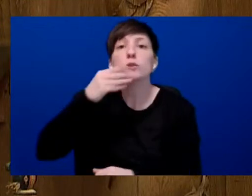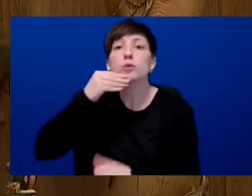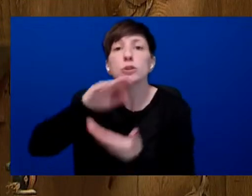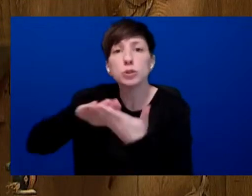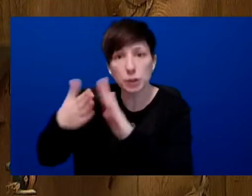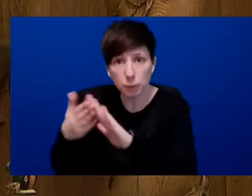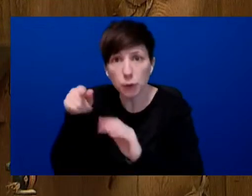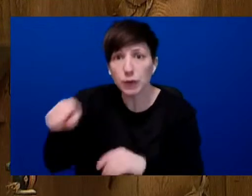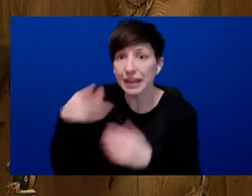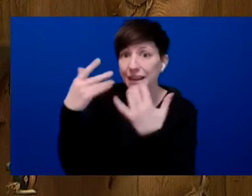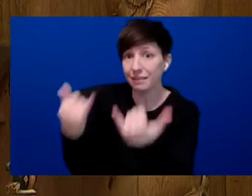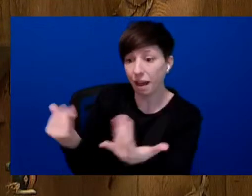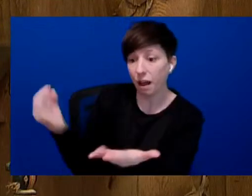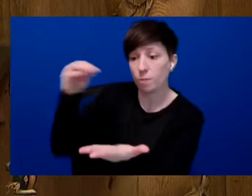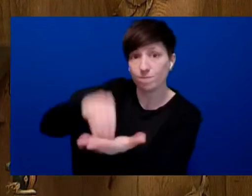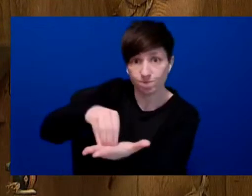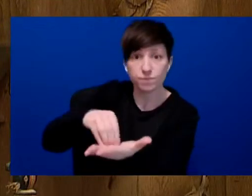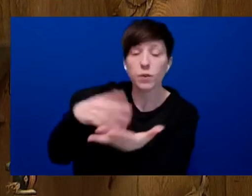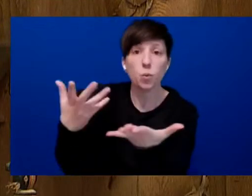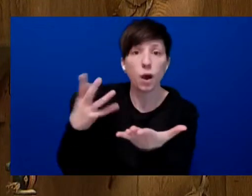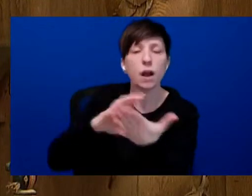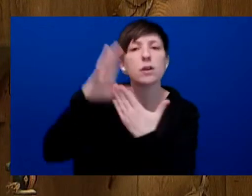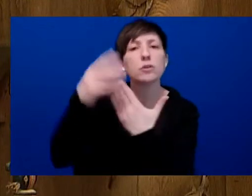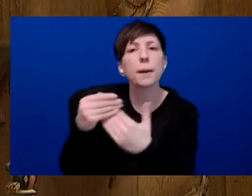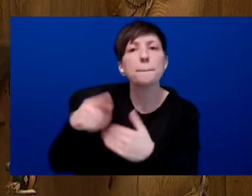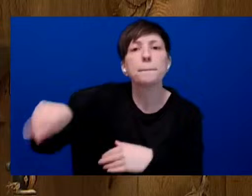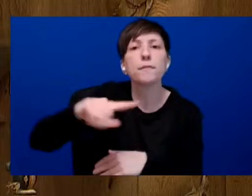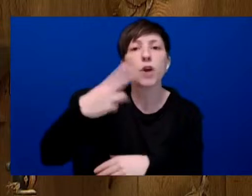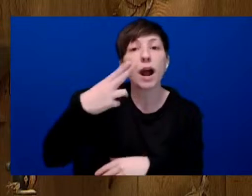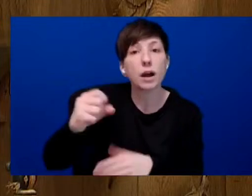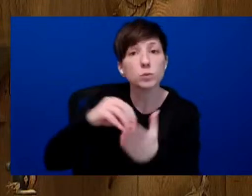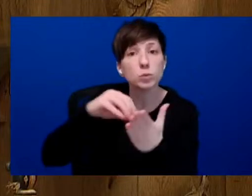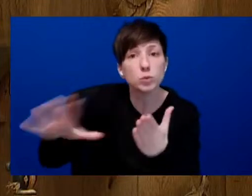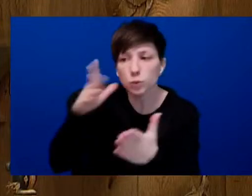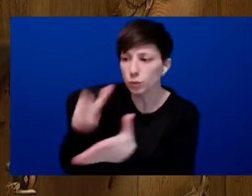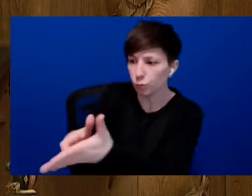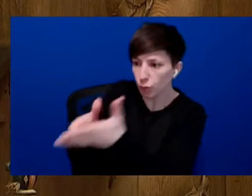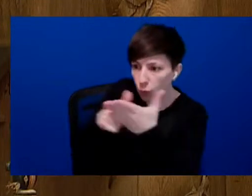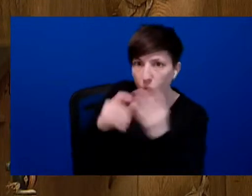students. Because combating this kind of hate begins